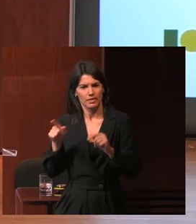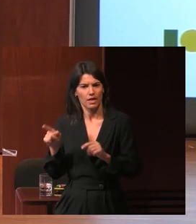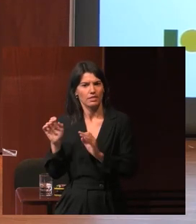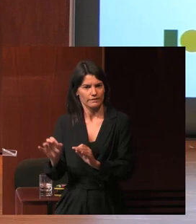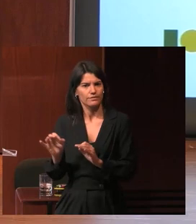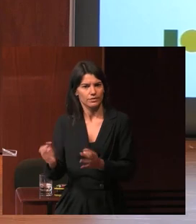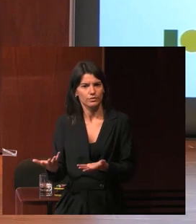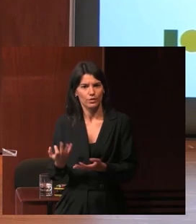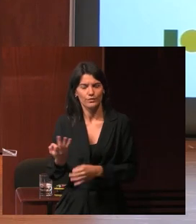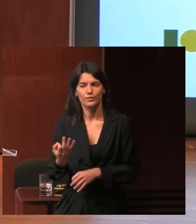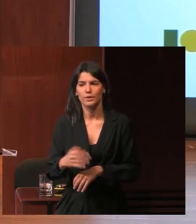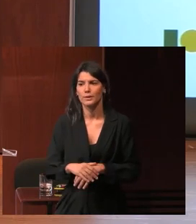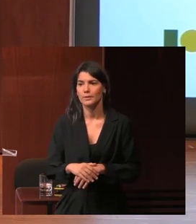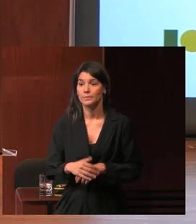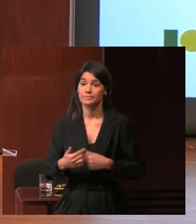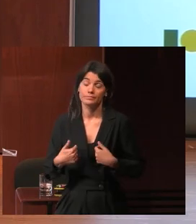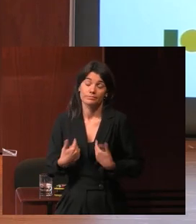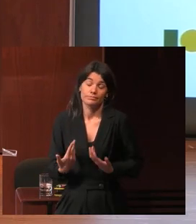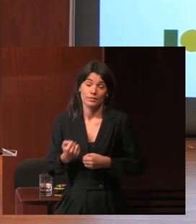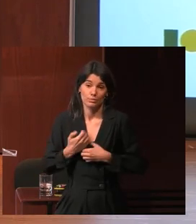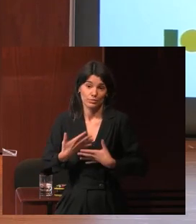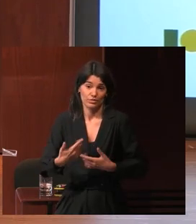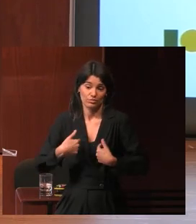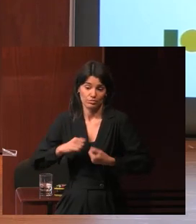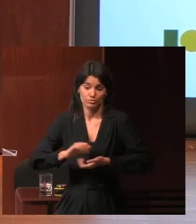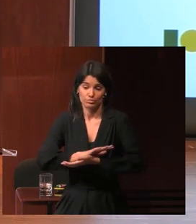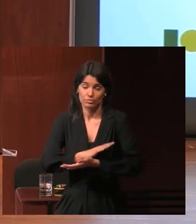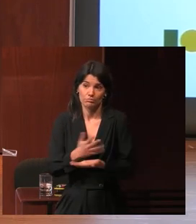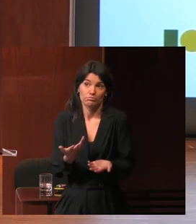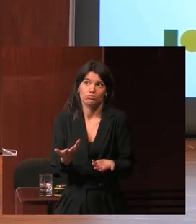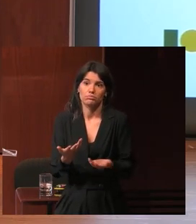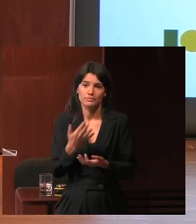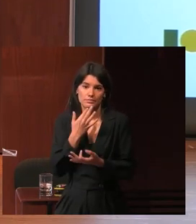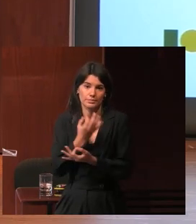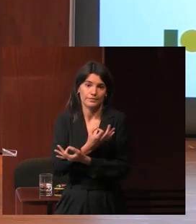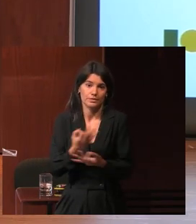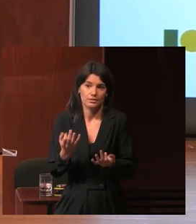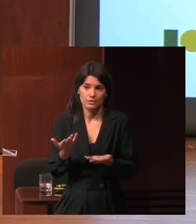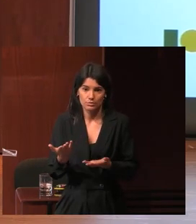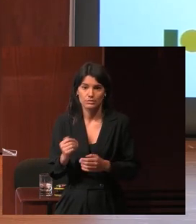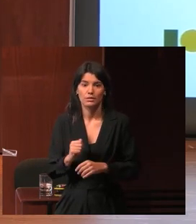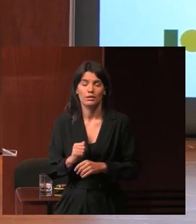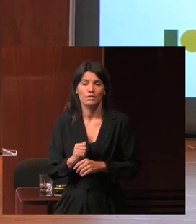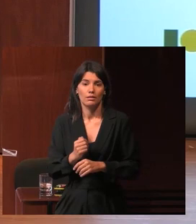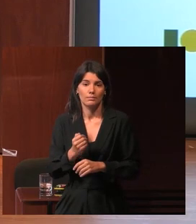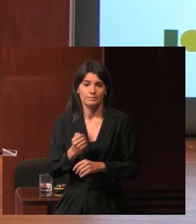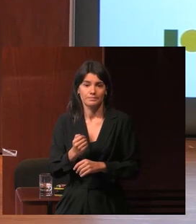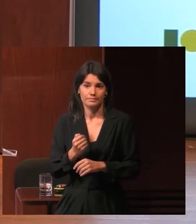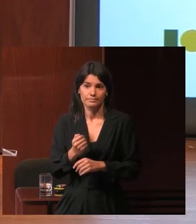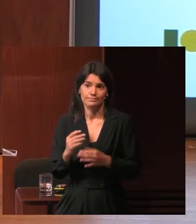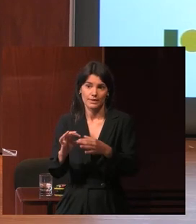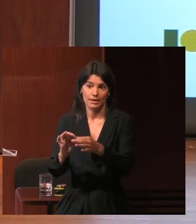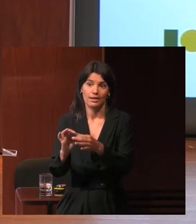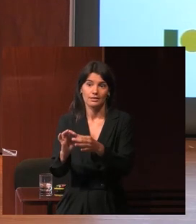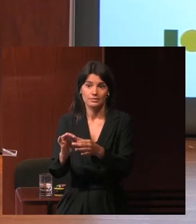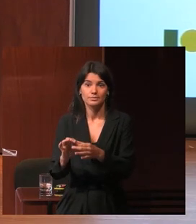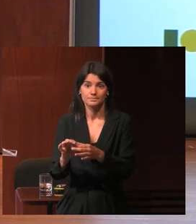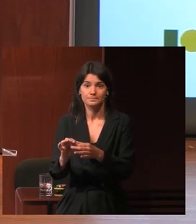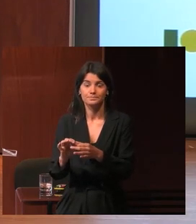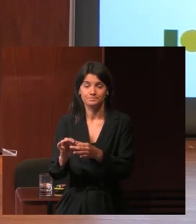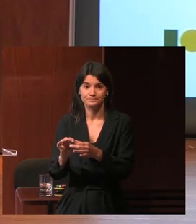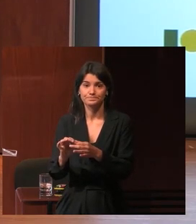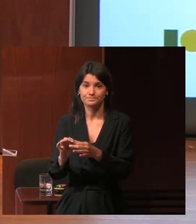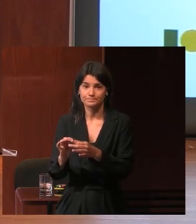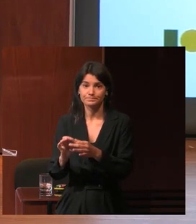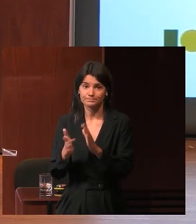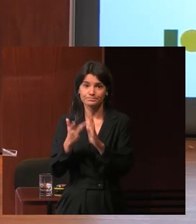as a journalist, it's great to have this kind of alliance with the libraries.